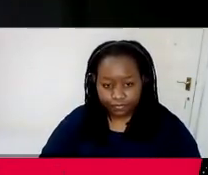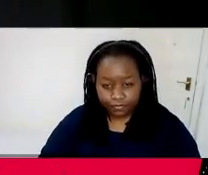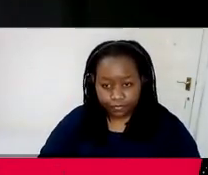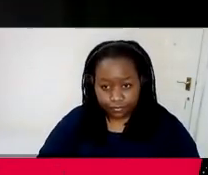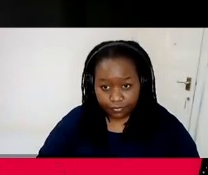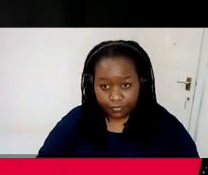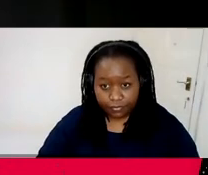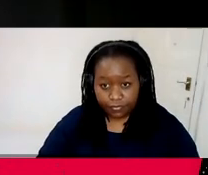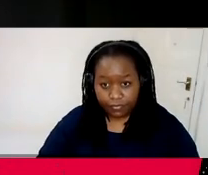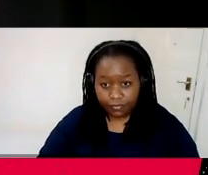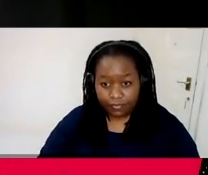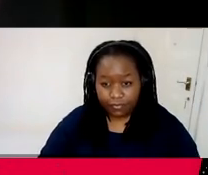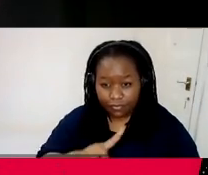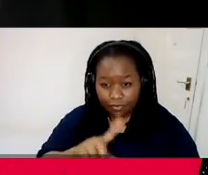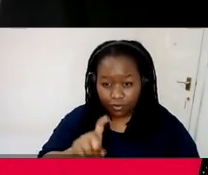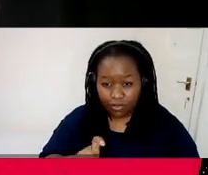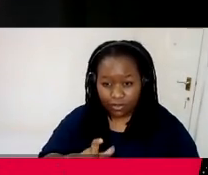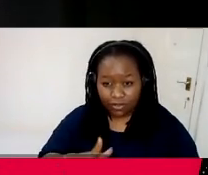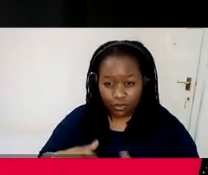rebuilding Yemen on their terms?